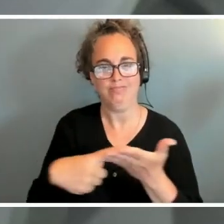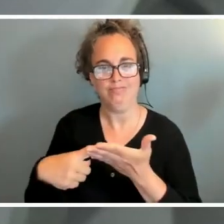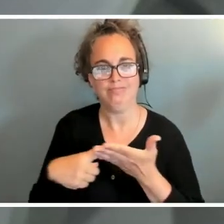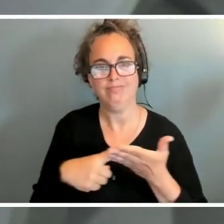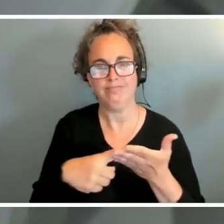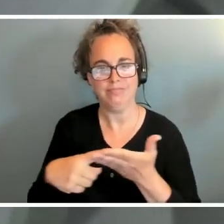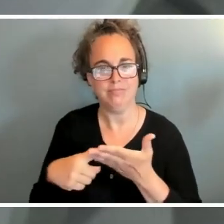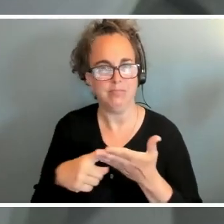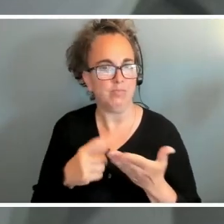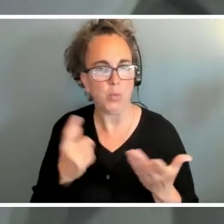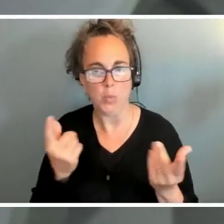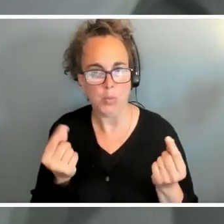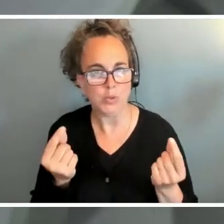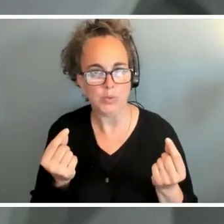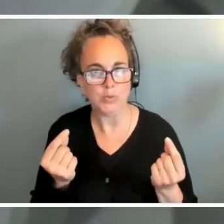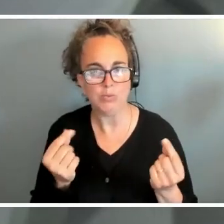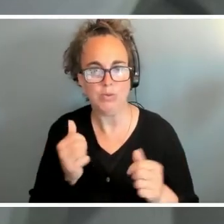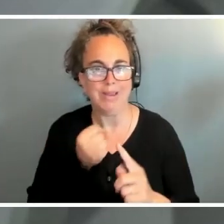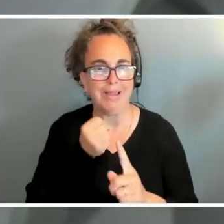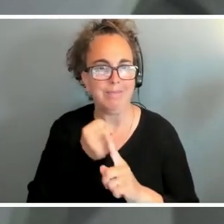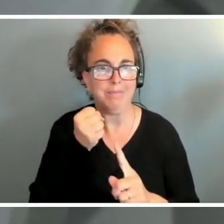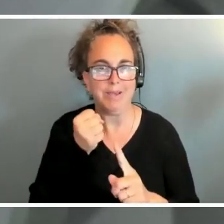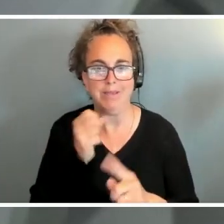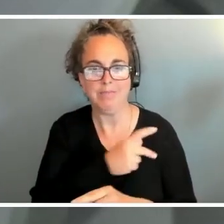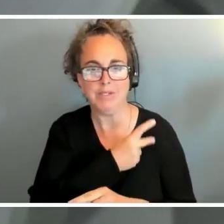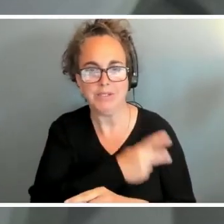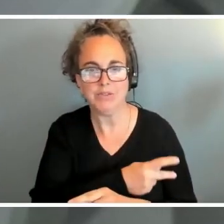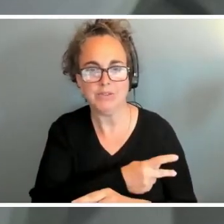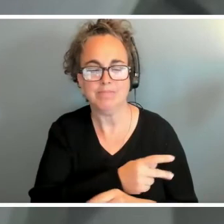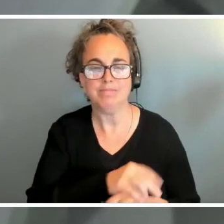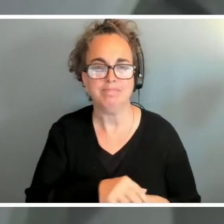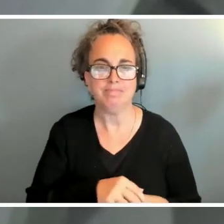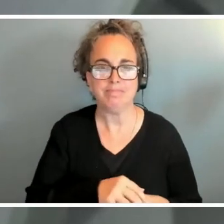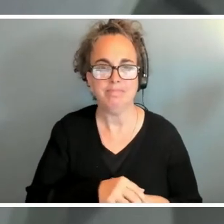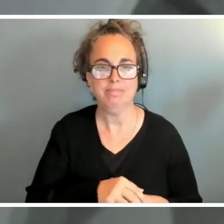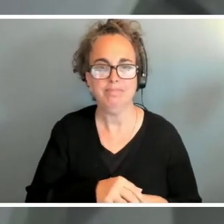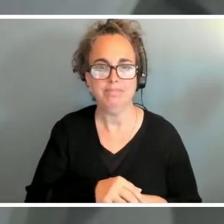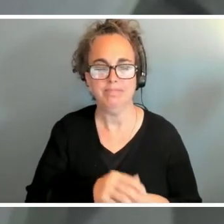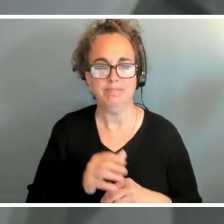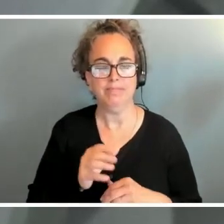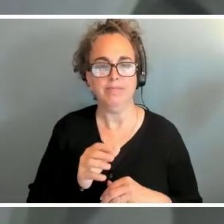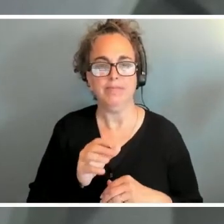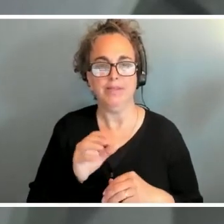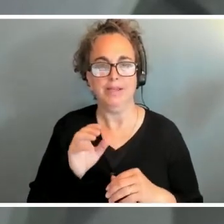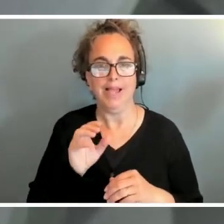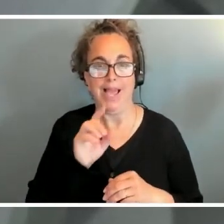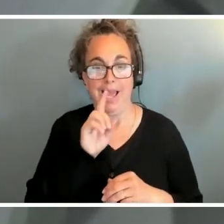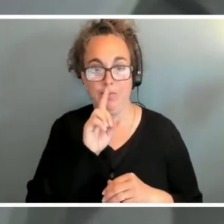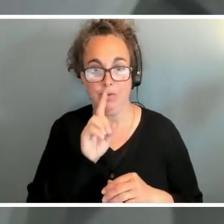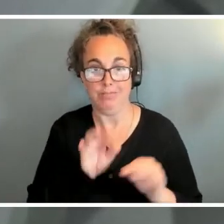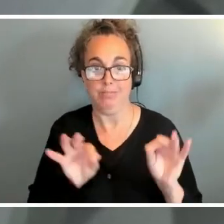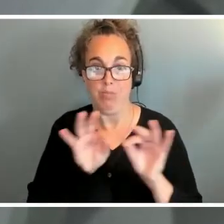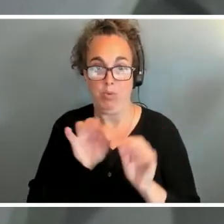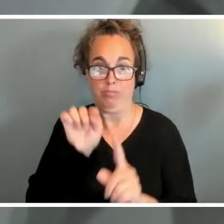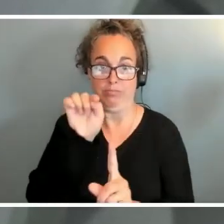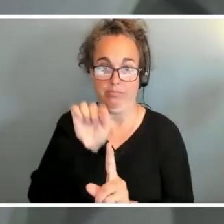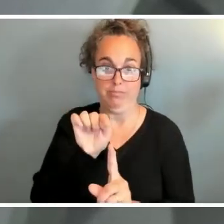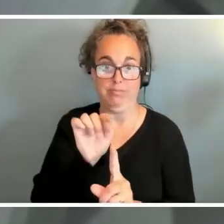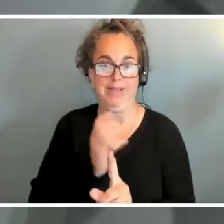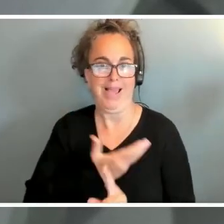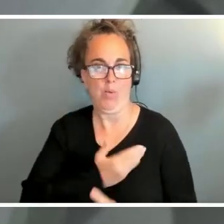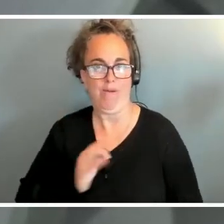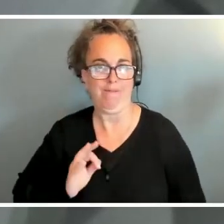can do to impact patients. And moreover, I'm proud of our faculty and our